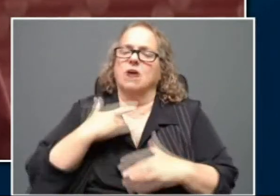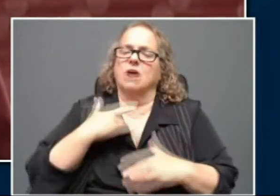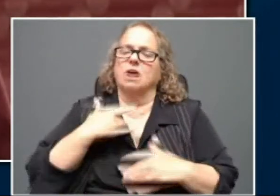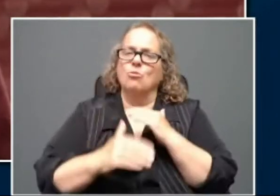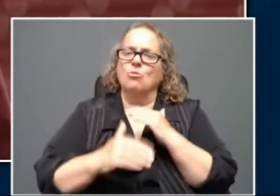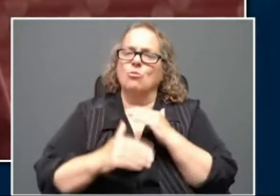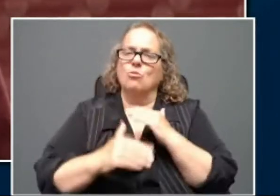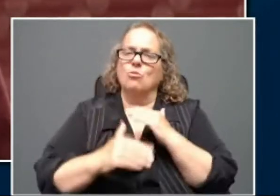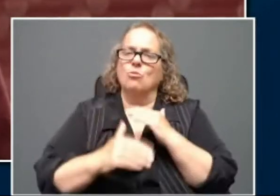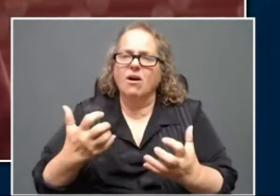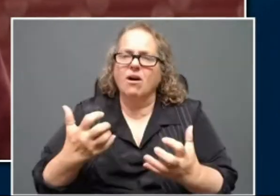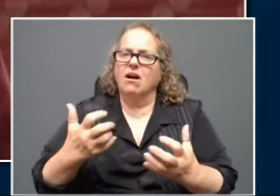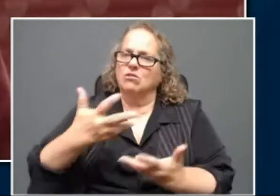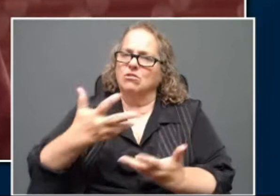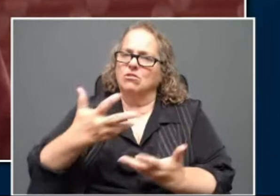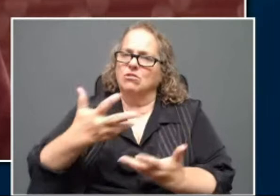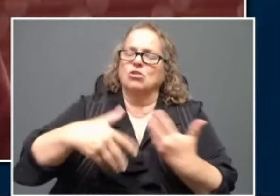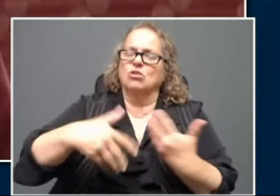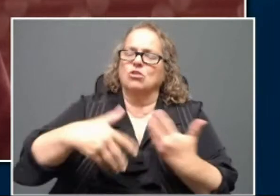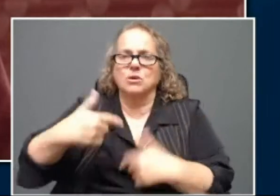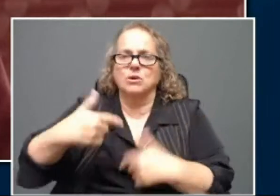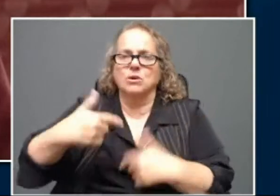kind of being around me. And